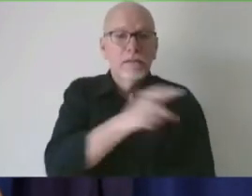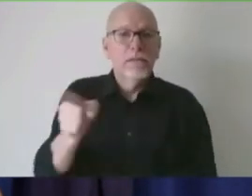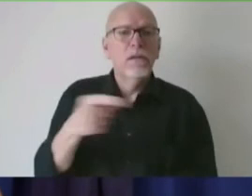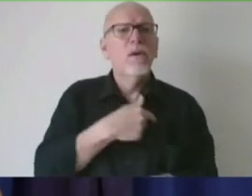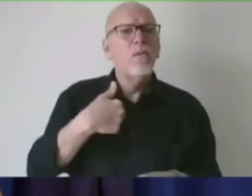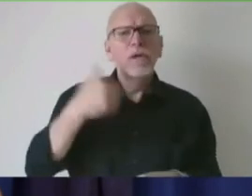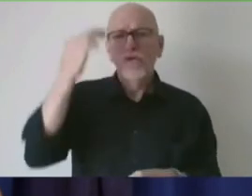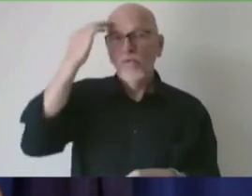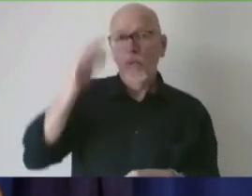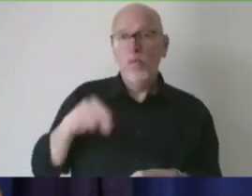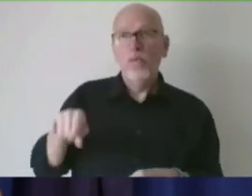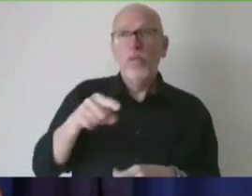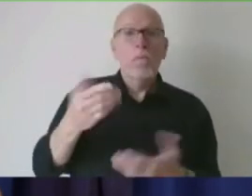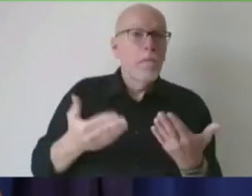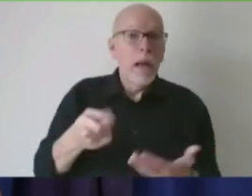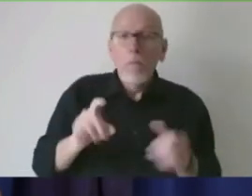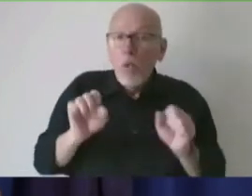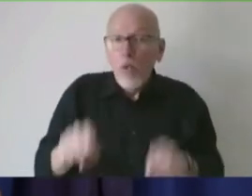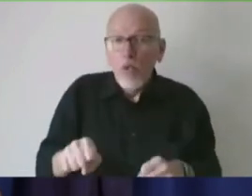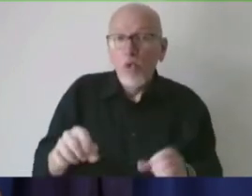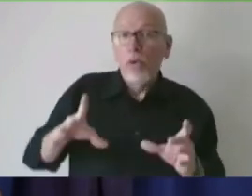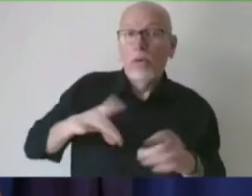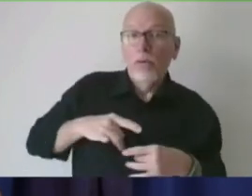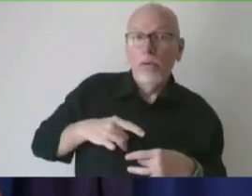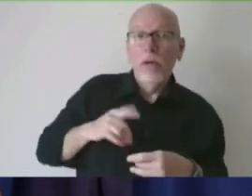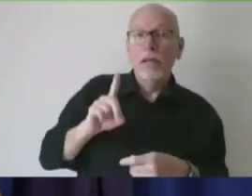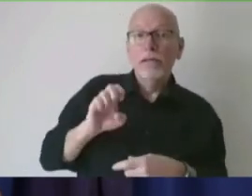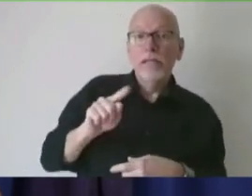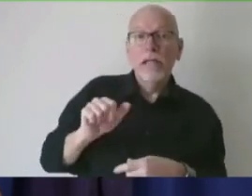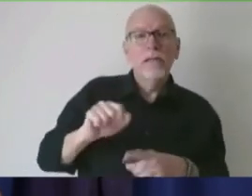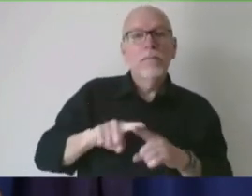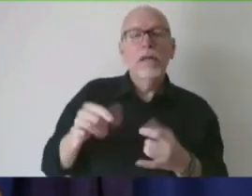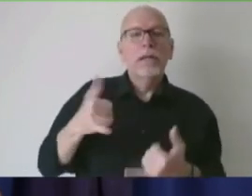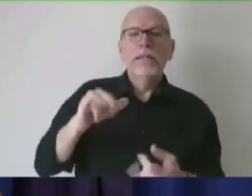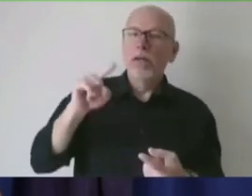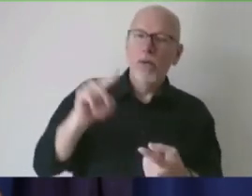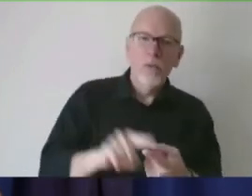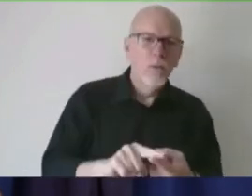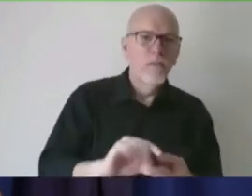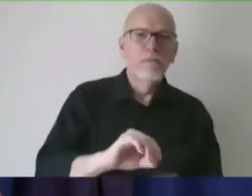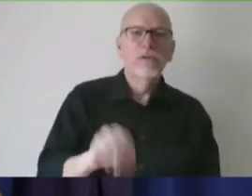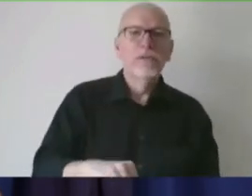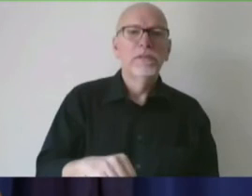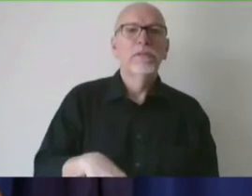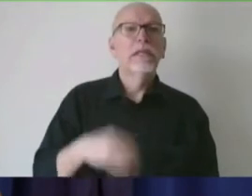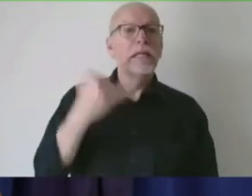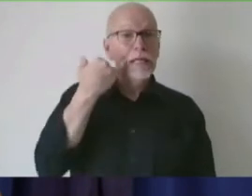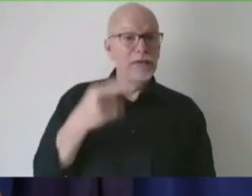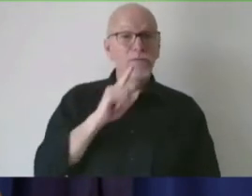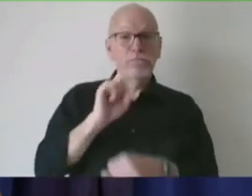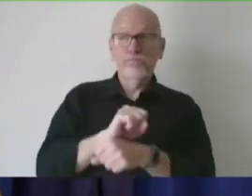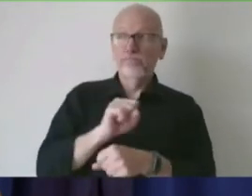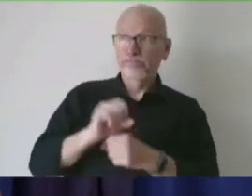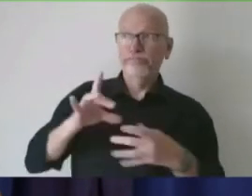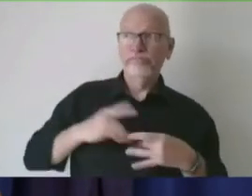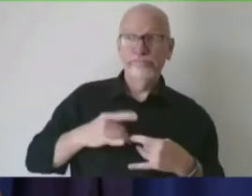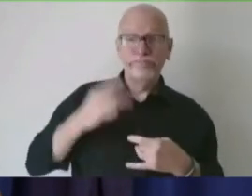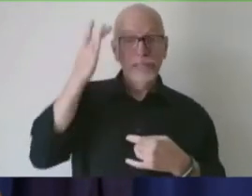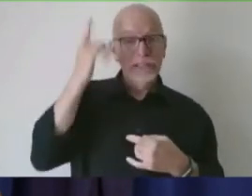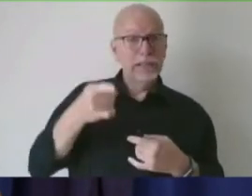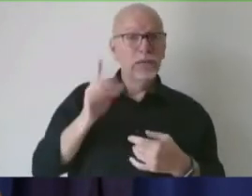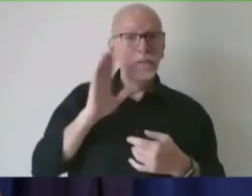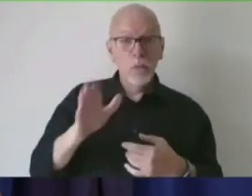chance, even though they could get infected with the Delta variant, it's still much, much lower. And if they did get infected, their chance of having